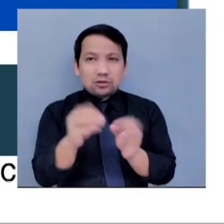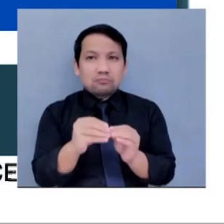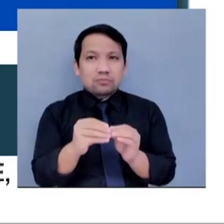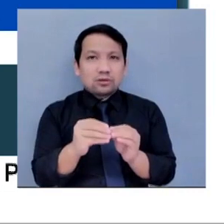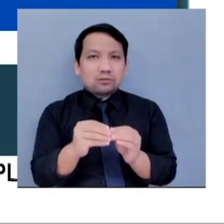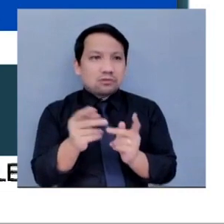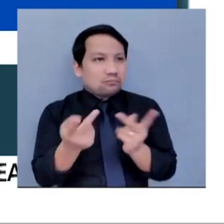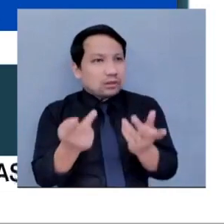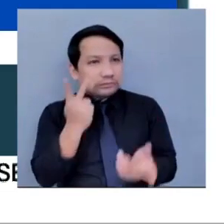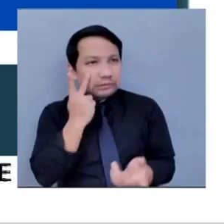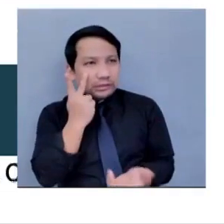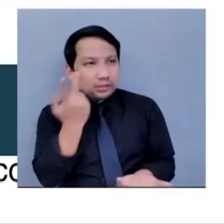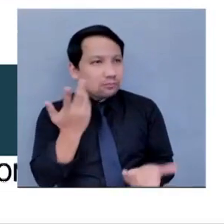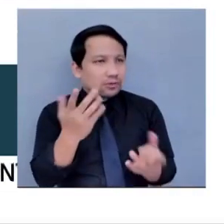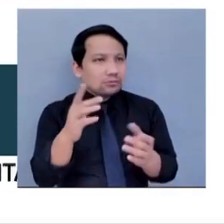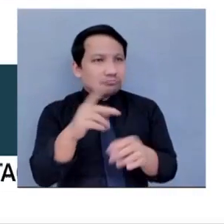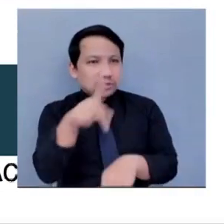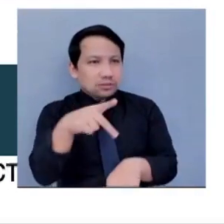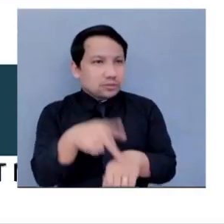of...